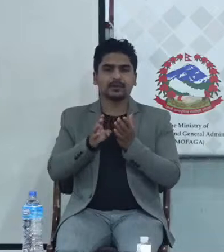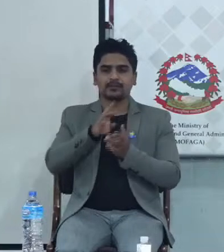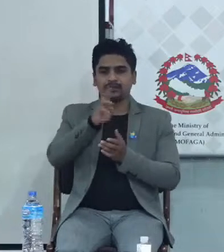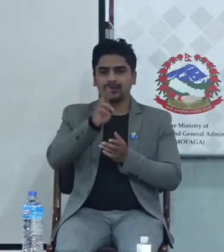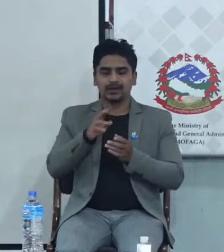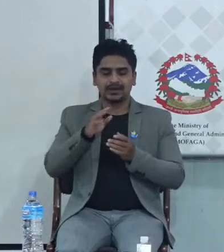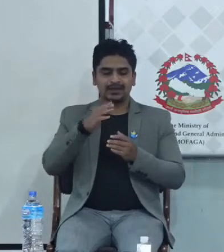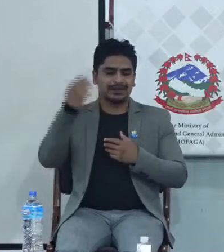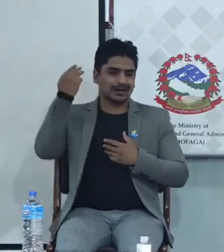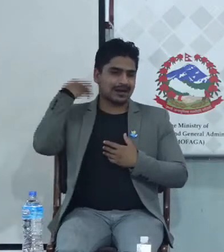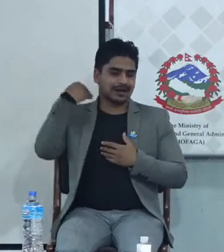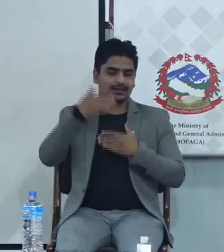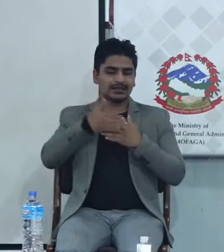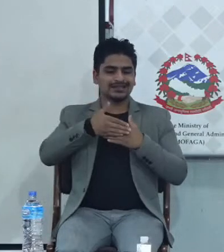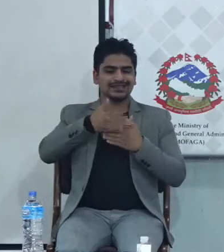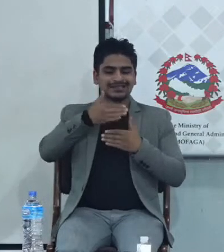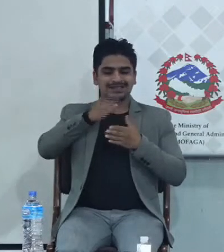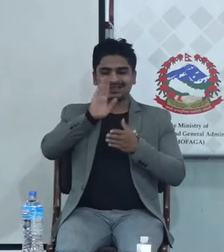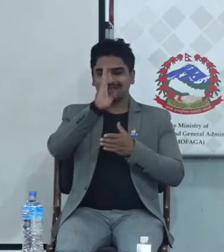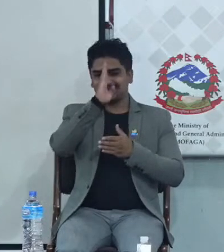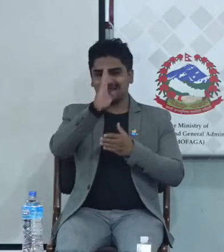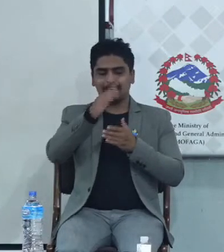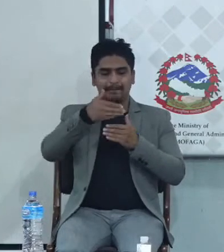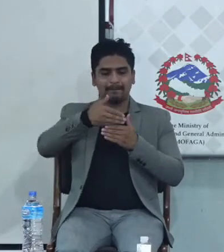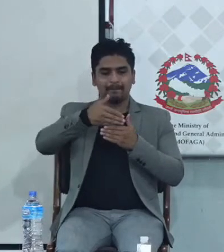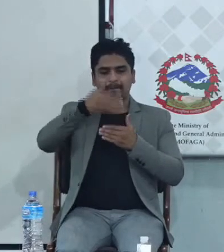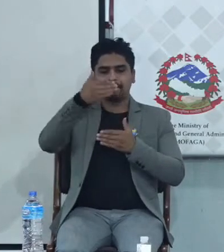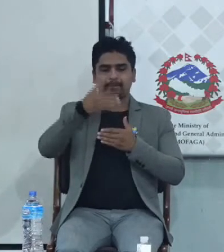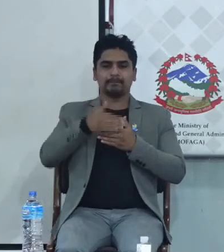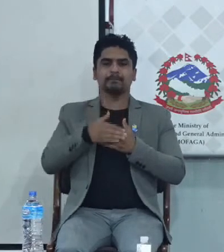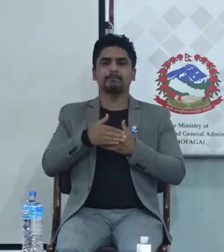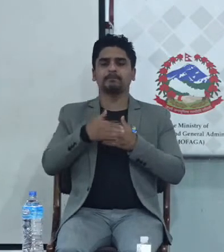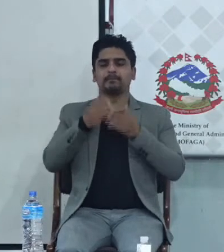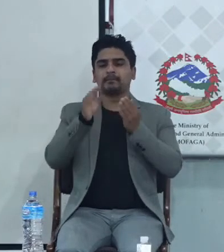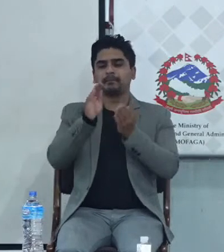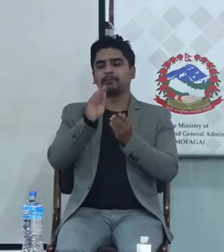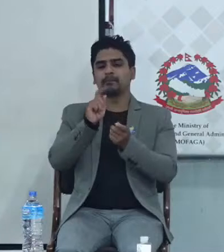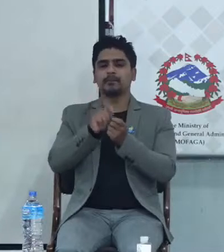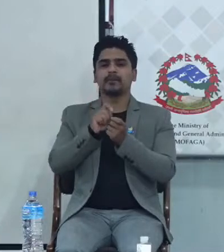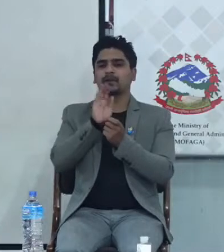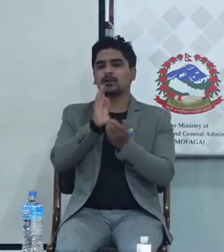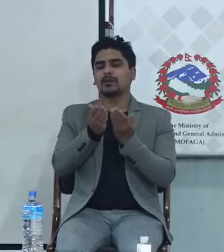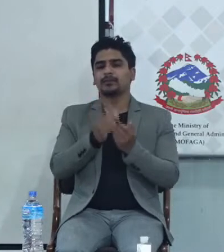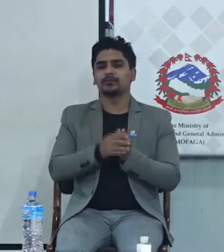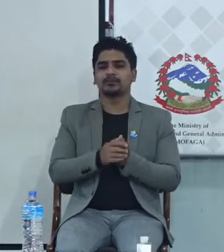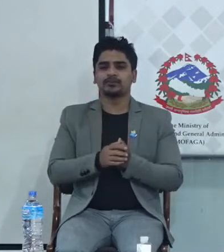because now we are in this situation.